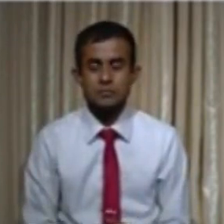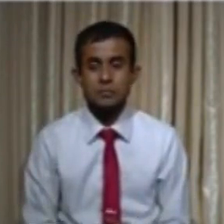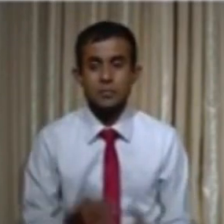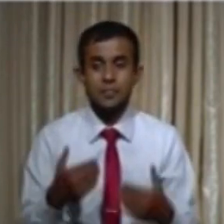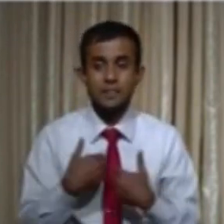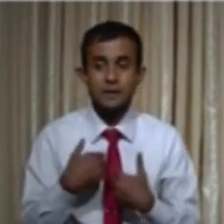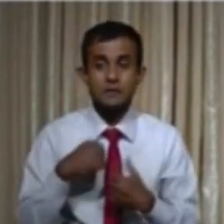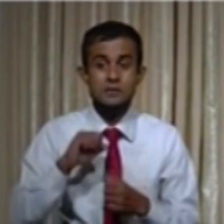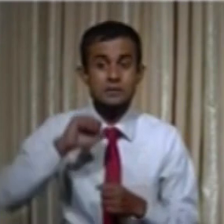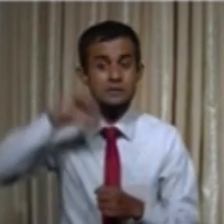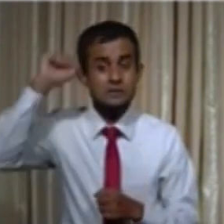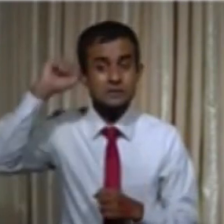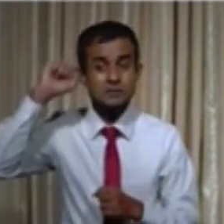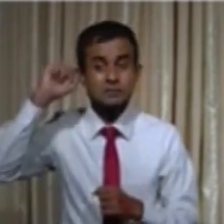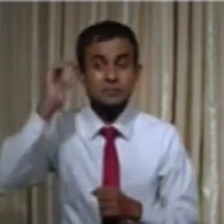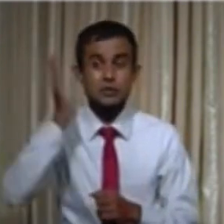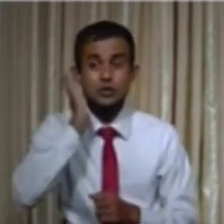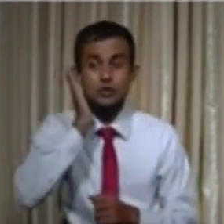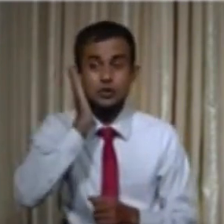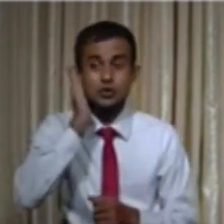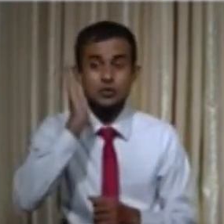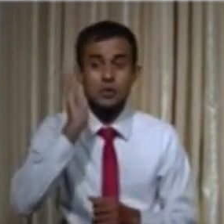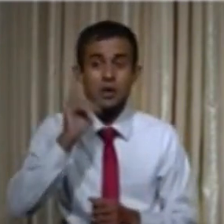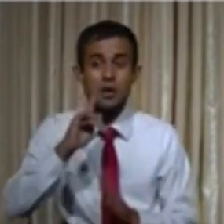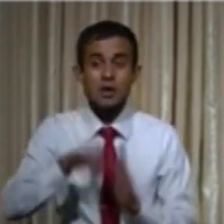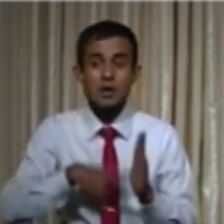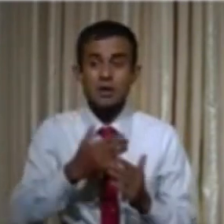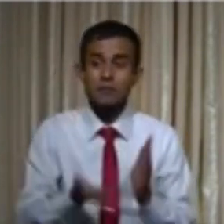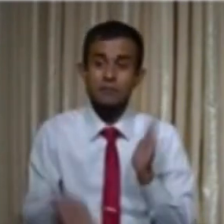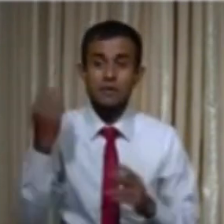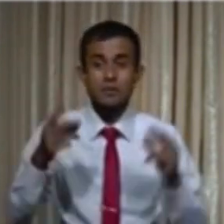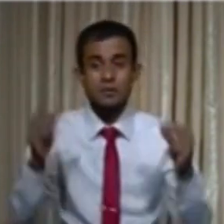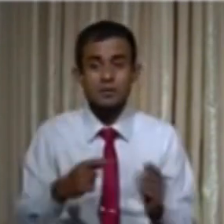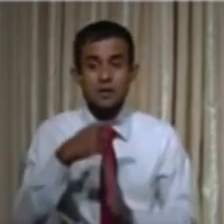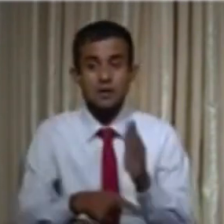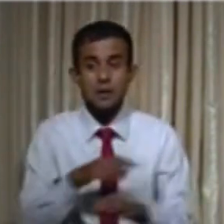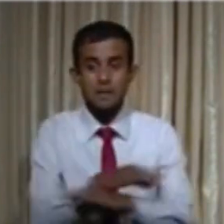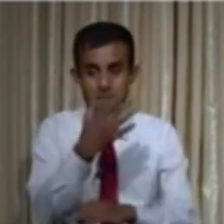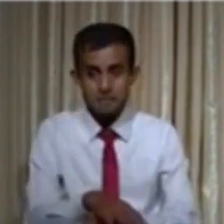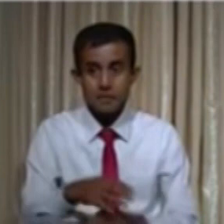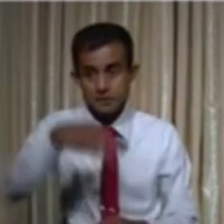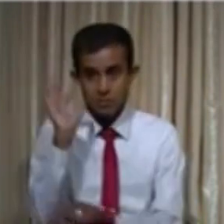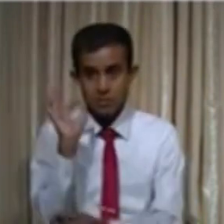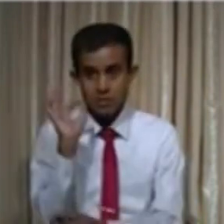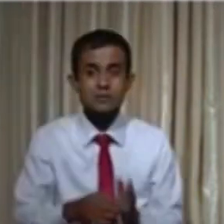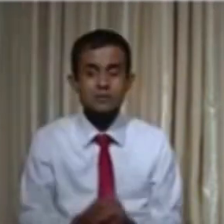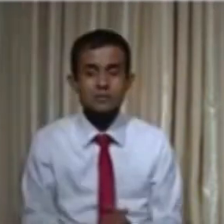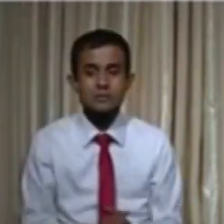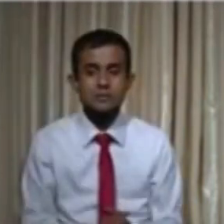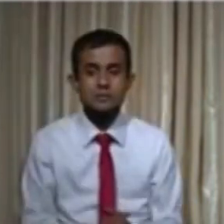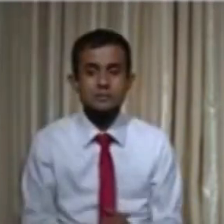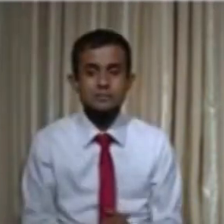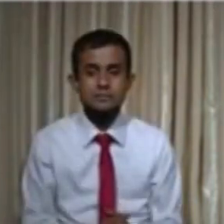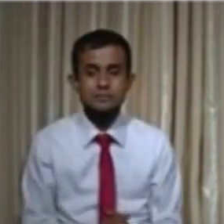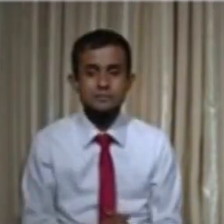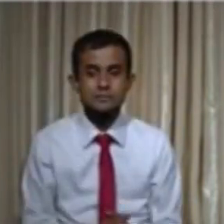result created enemies within. The Tamils were the primary target. Today, of course, Muslims are also the target. Christians are